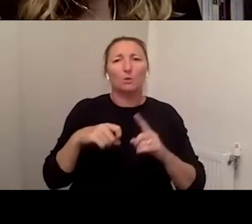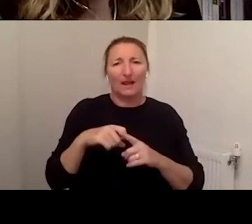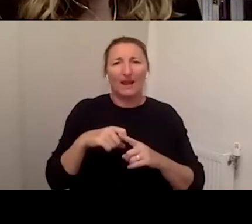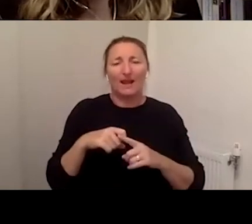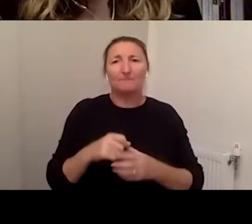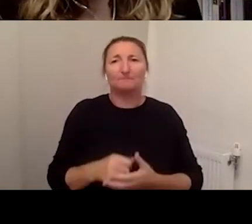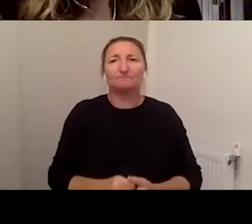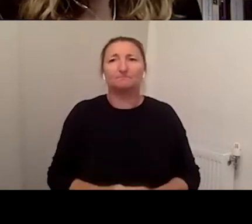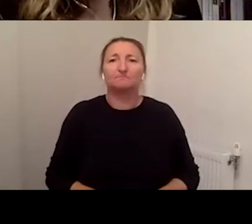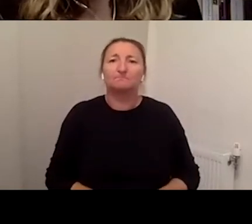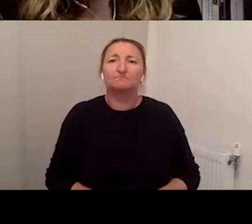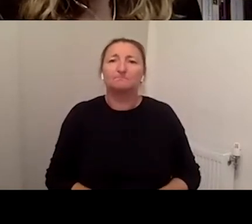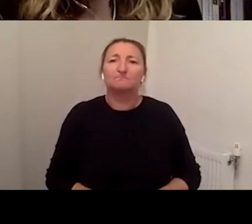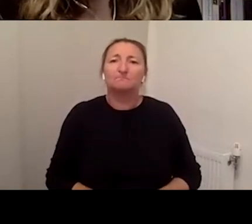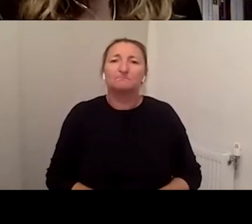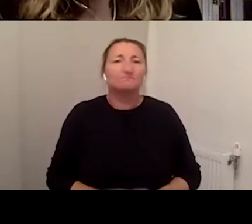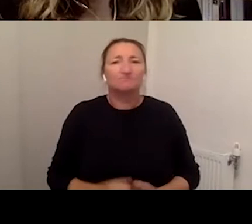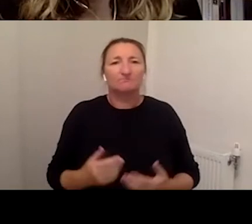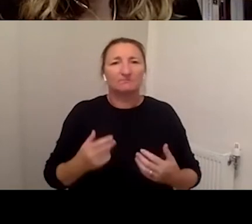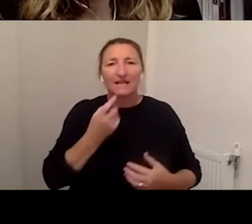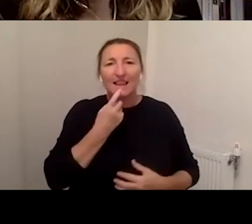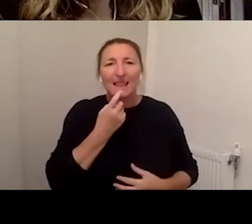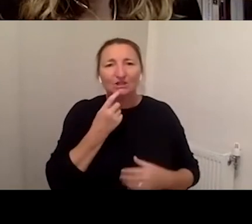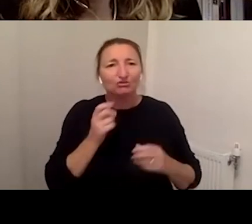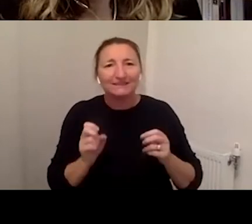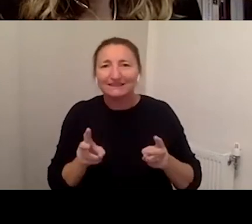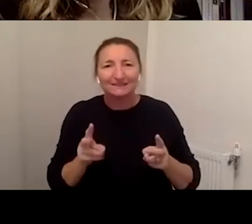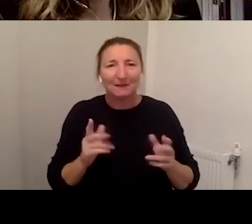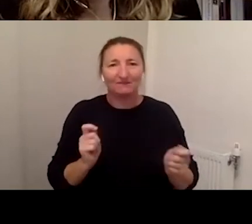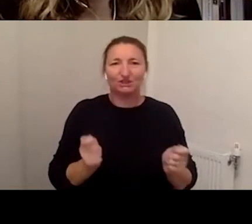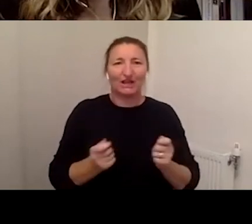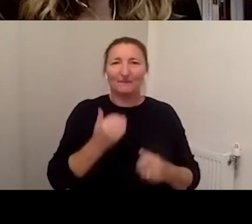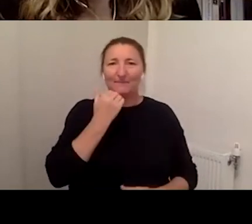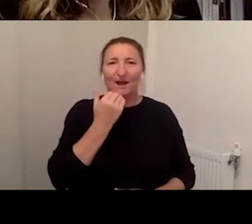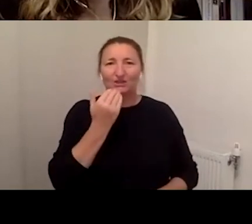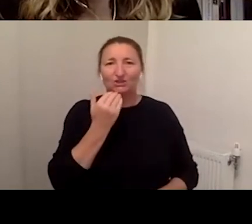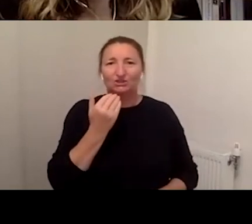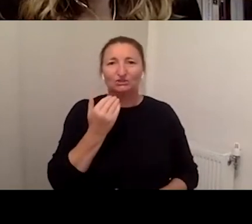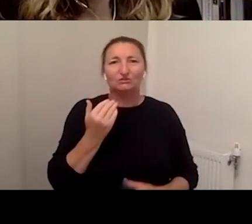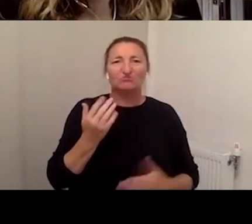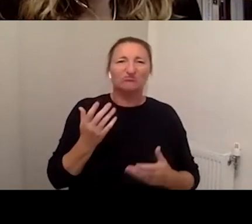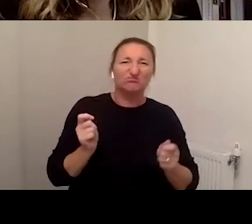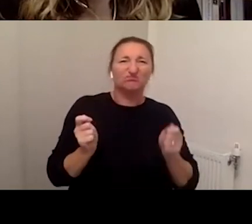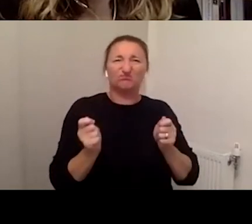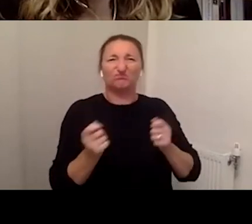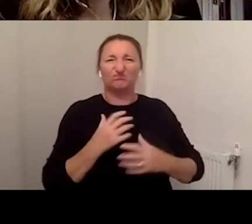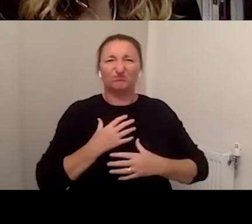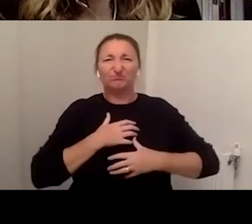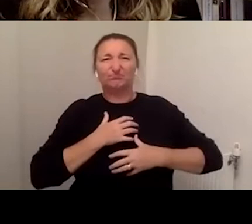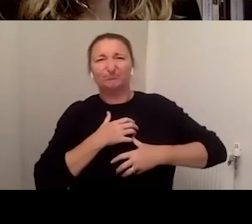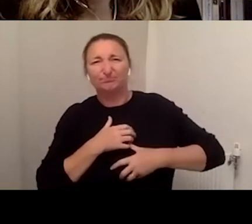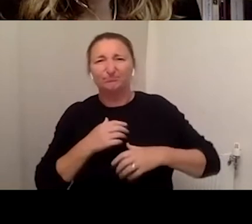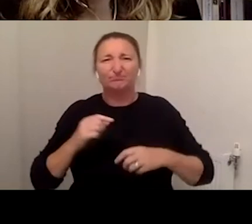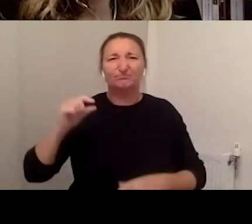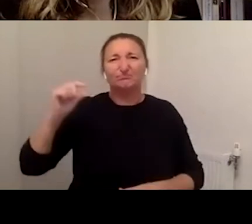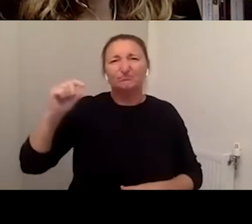it doesn't, we really haven't changed our electricity system, our energy system that much, right? A little bit of flexibility, starting a little bit storage, but it's